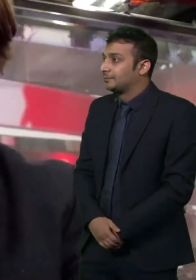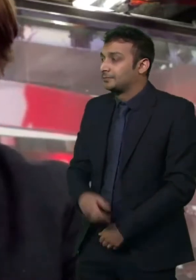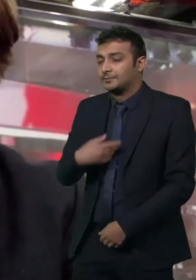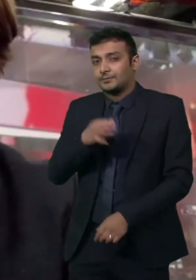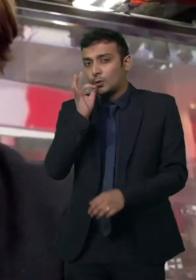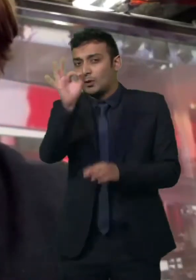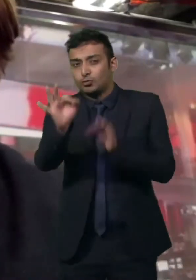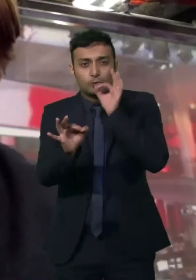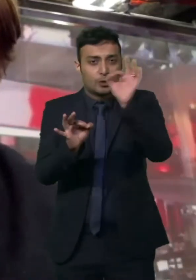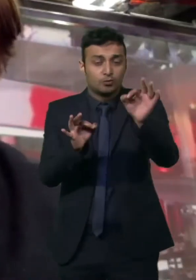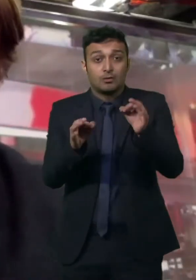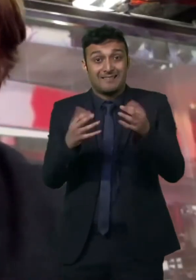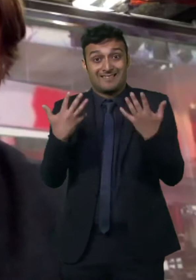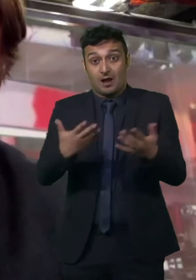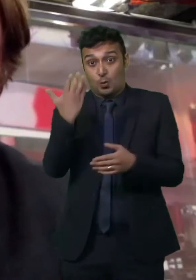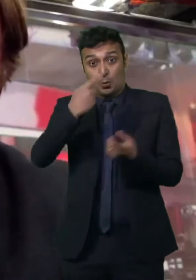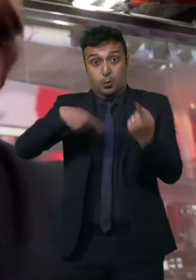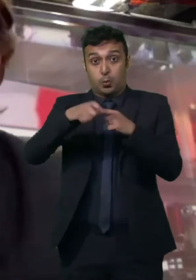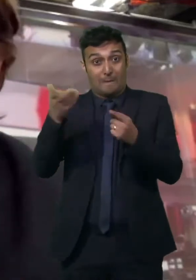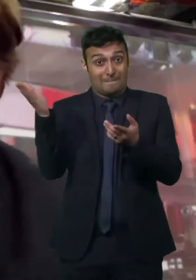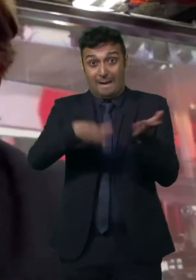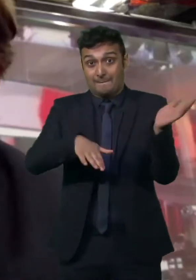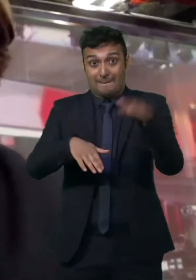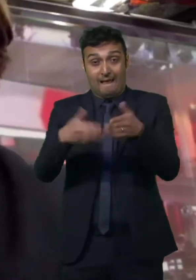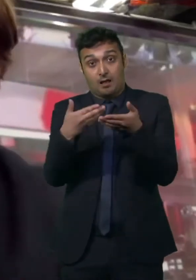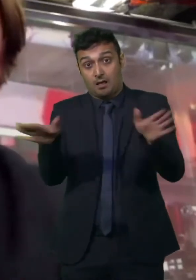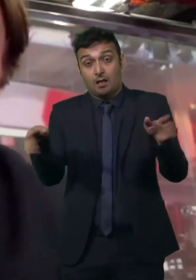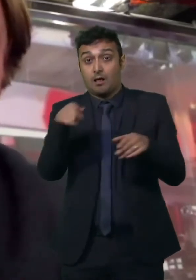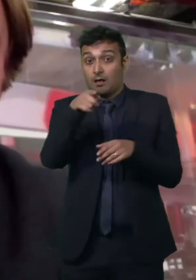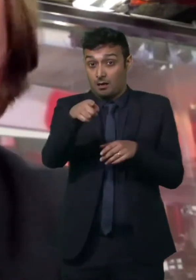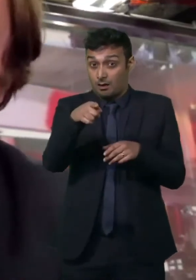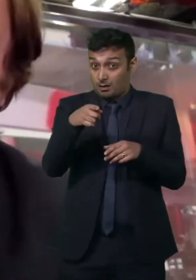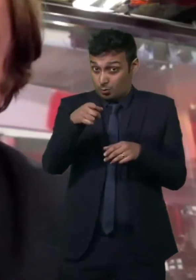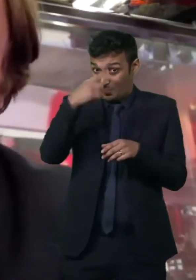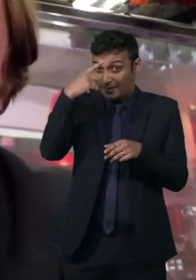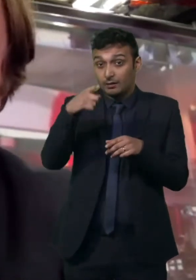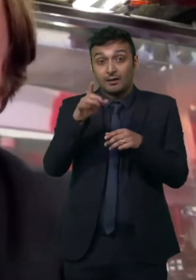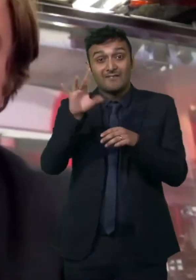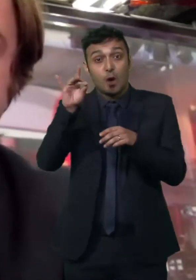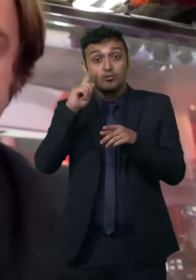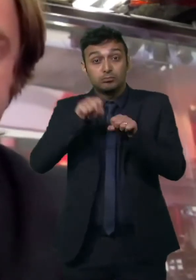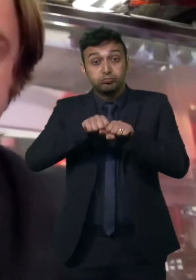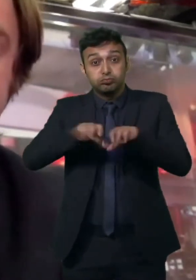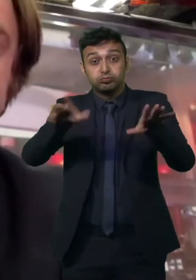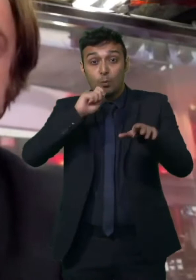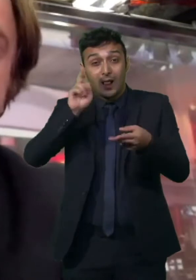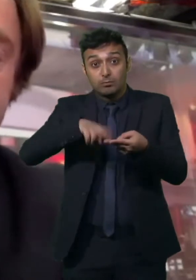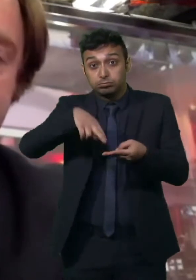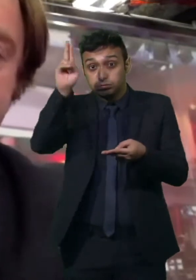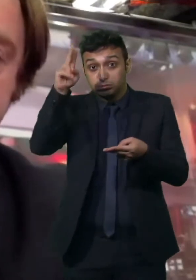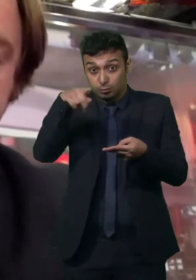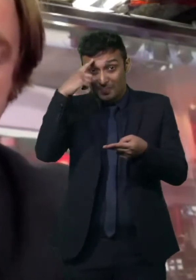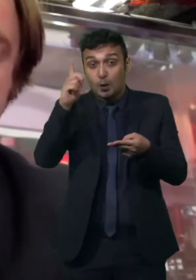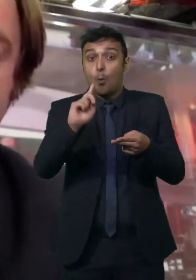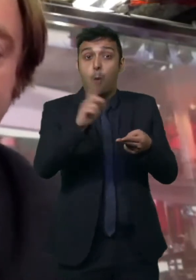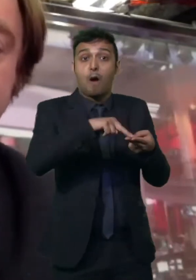do you accept that infection rate levels will go up? And what would be an acceptable level? And a second question to the Prime Minister, please. In